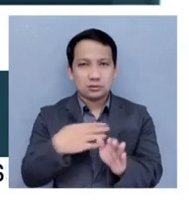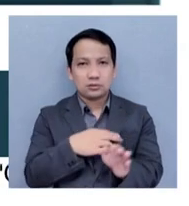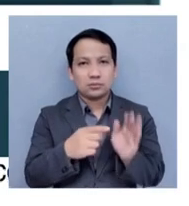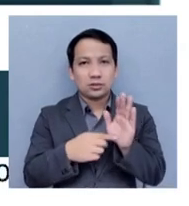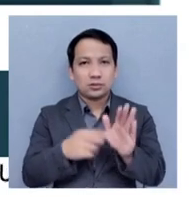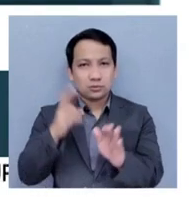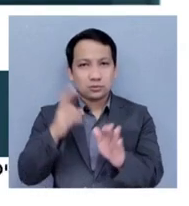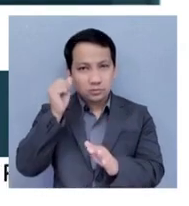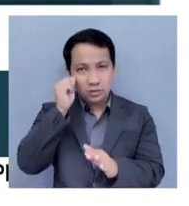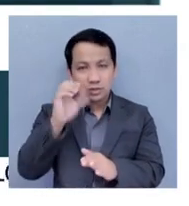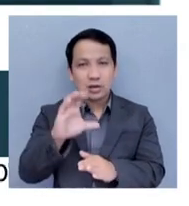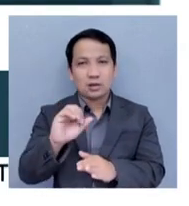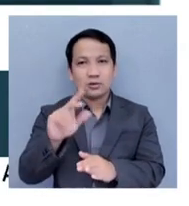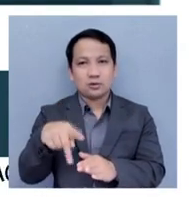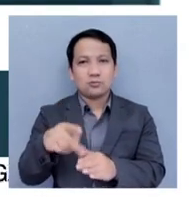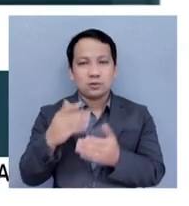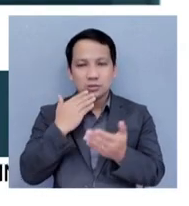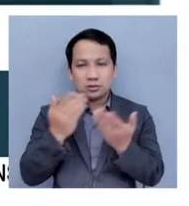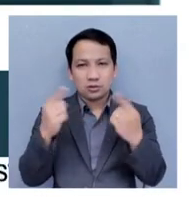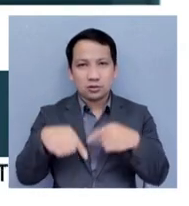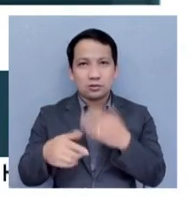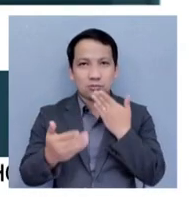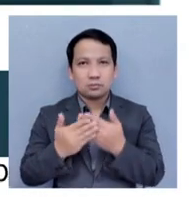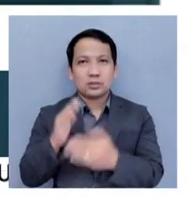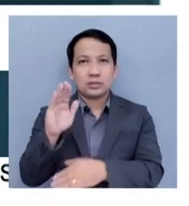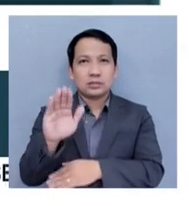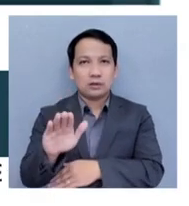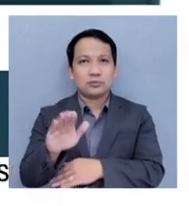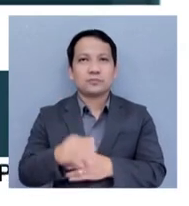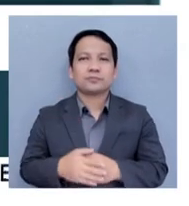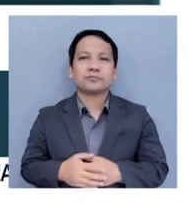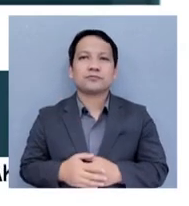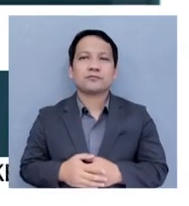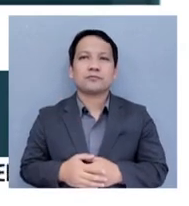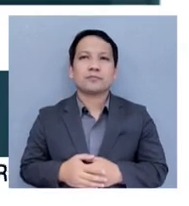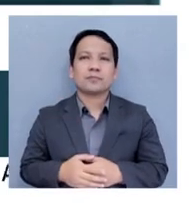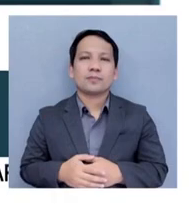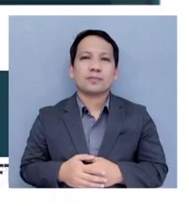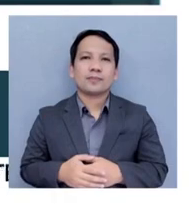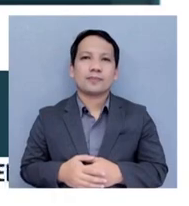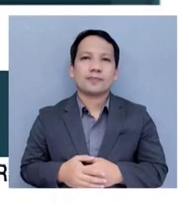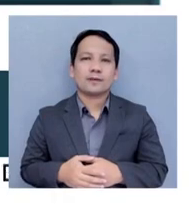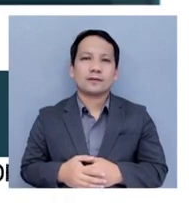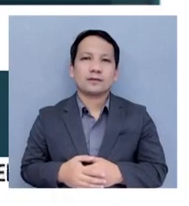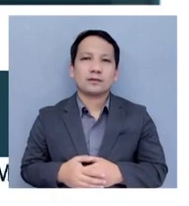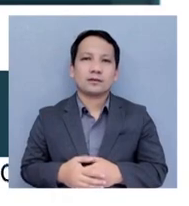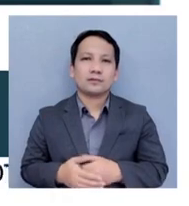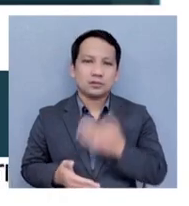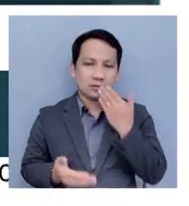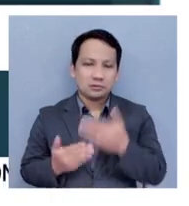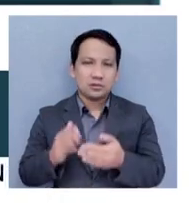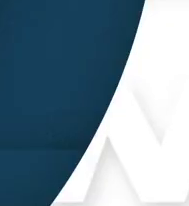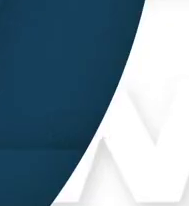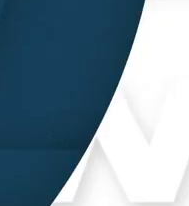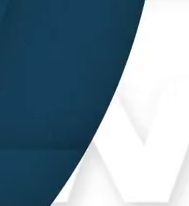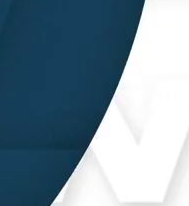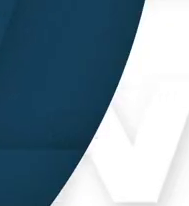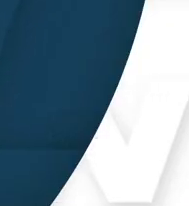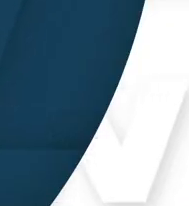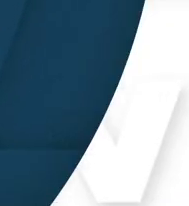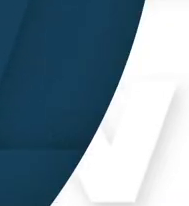thank you so much for joining us this afternoon. Magandang hapon po. The pleasure is mine, Stanley. Magandang hapon din po sa inyo.